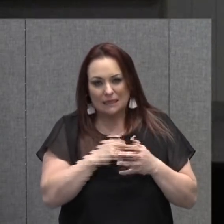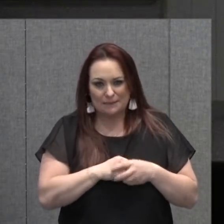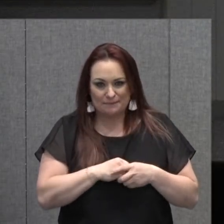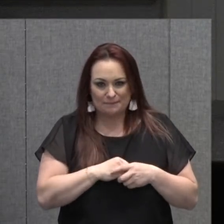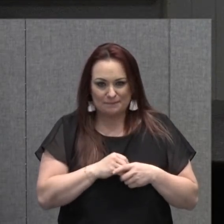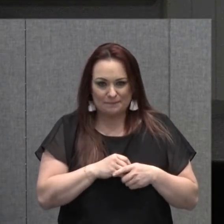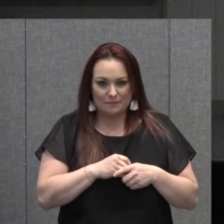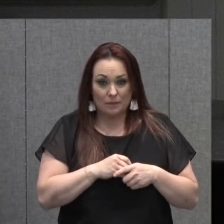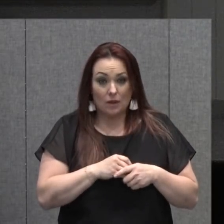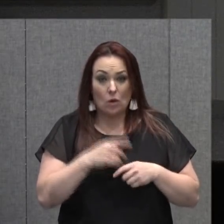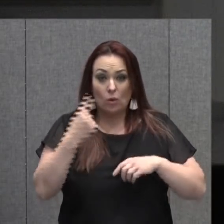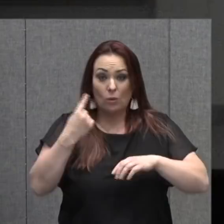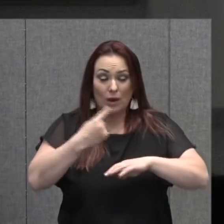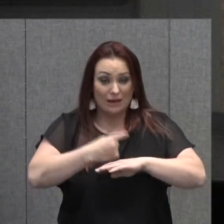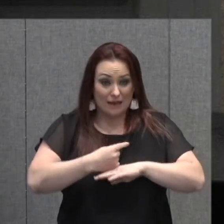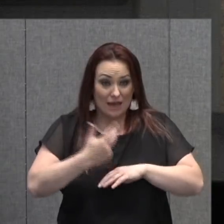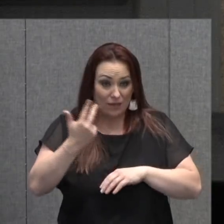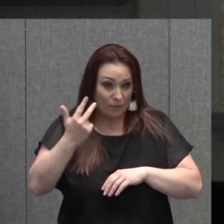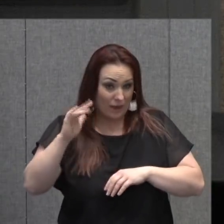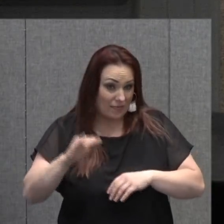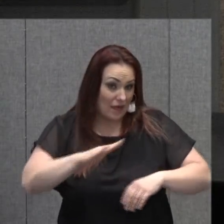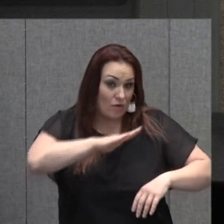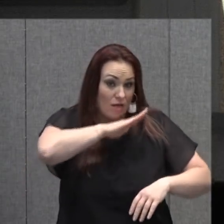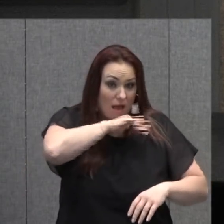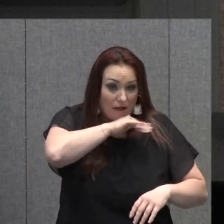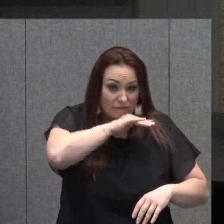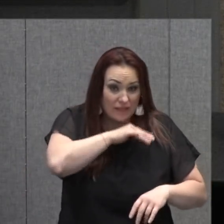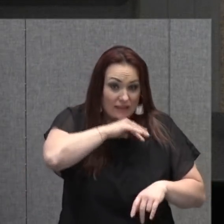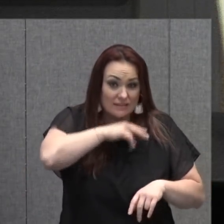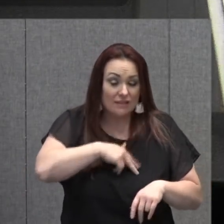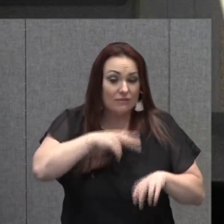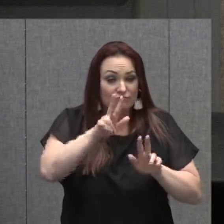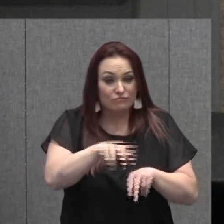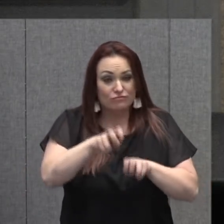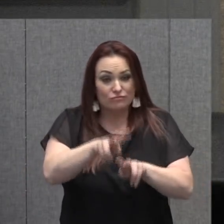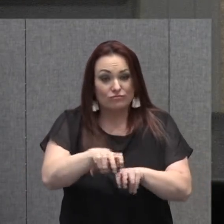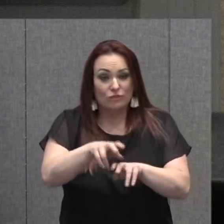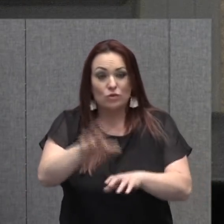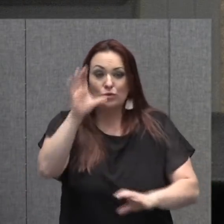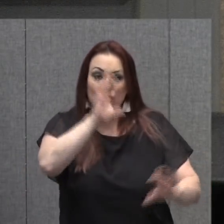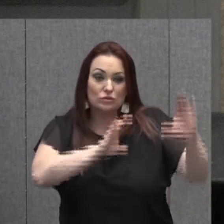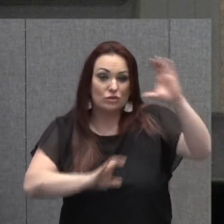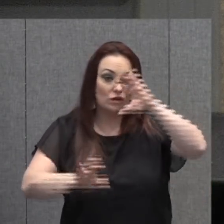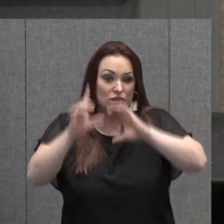One day, the three little javelinas trotted away to seek their fortunes.